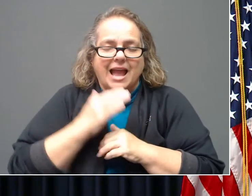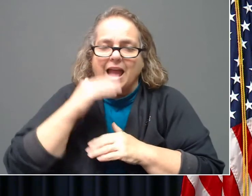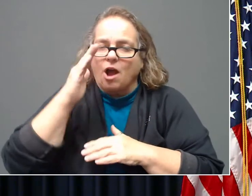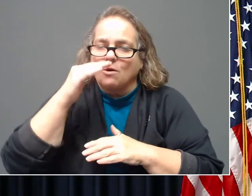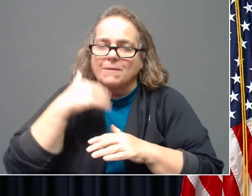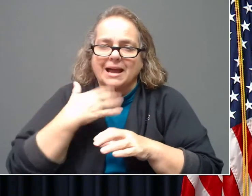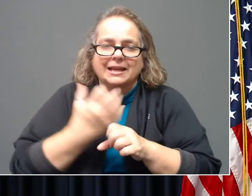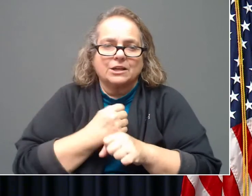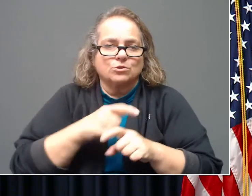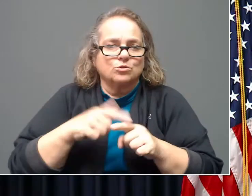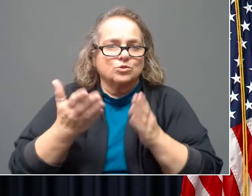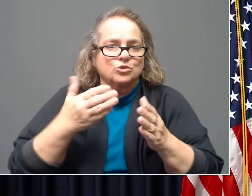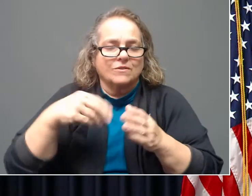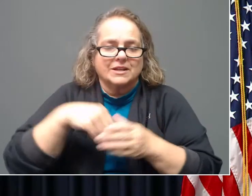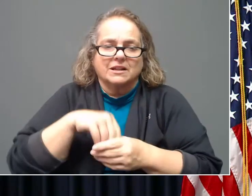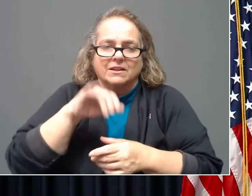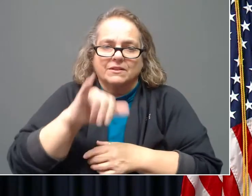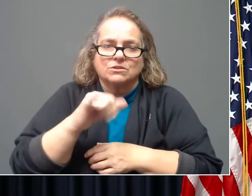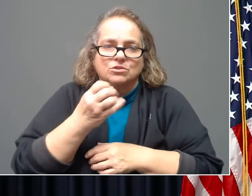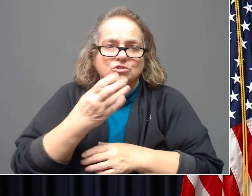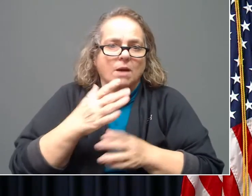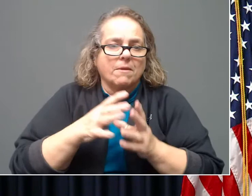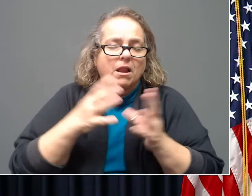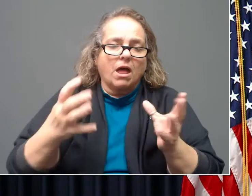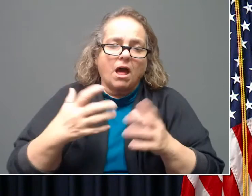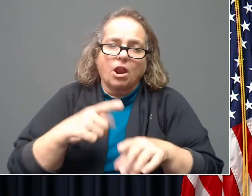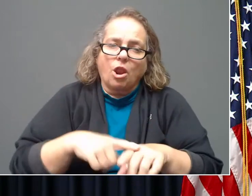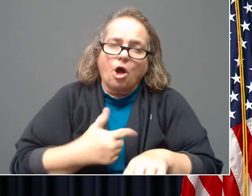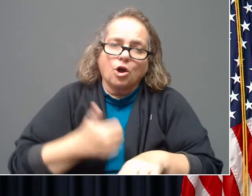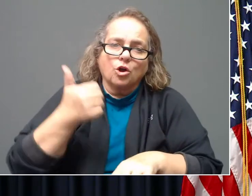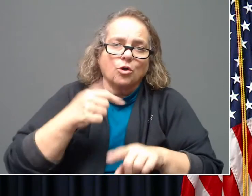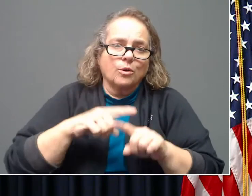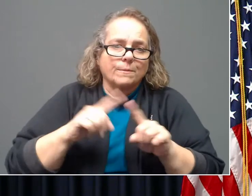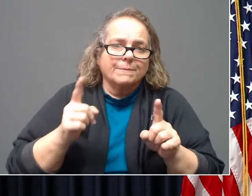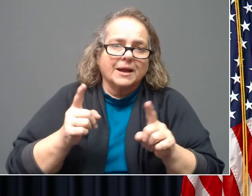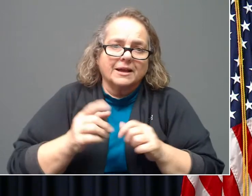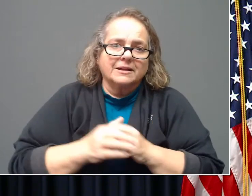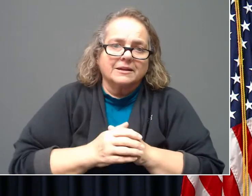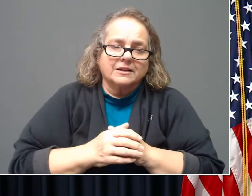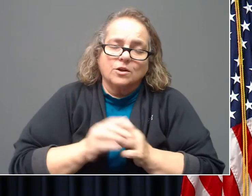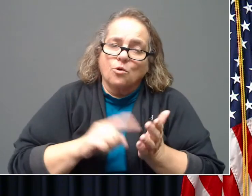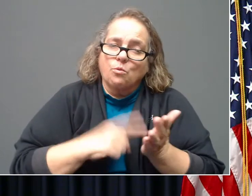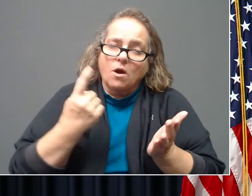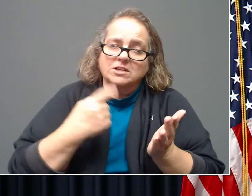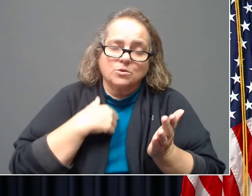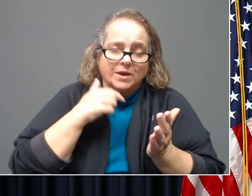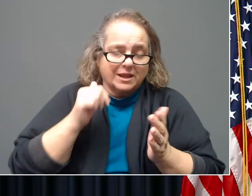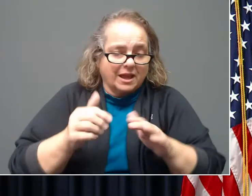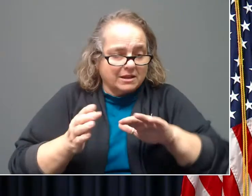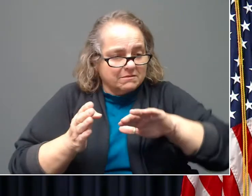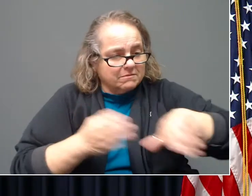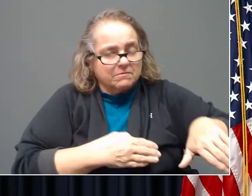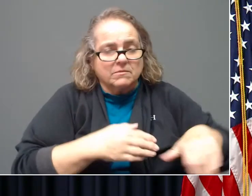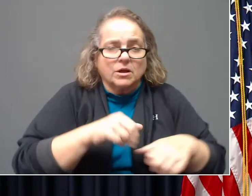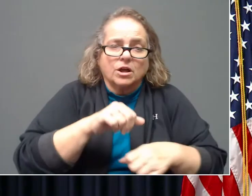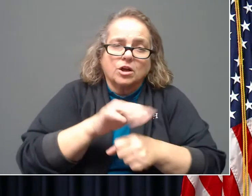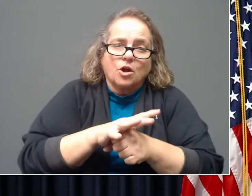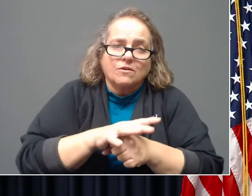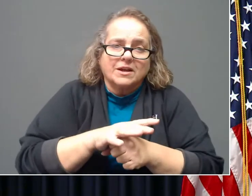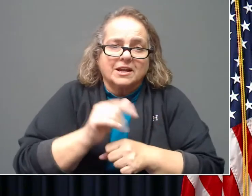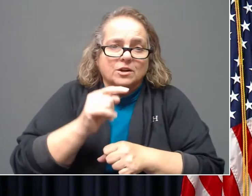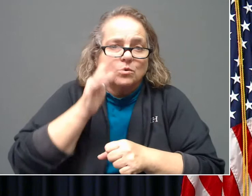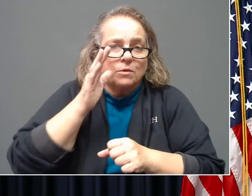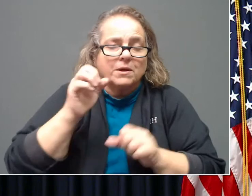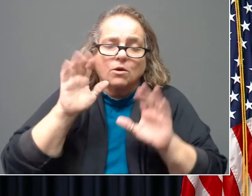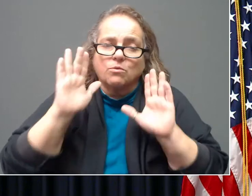job a lot longer, but once we can put this behind us, it'll be an incredible day.